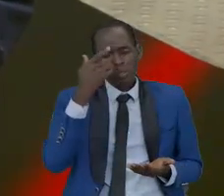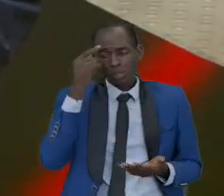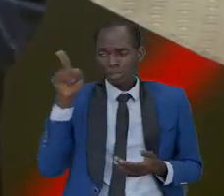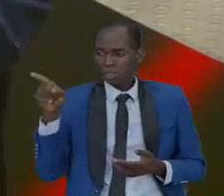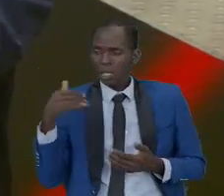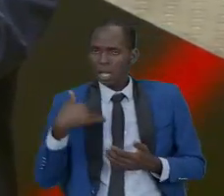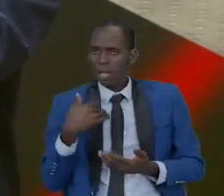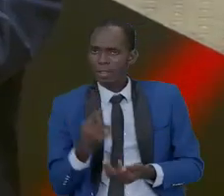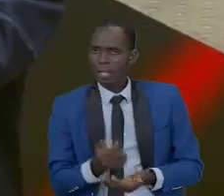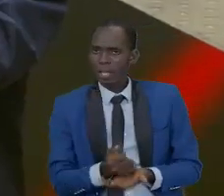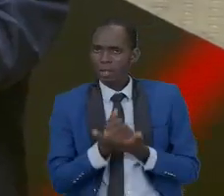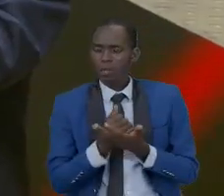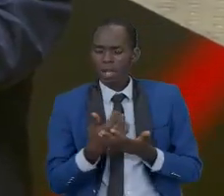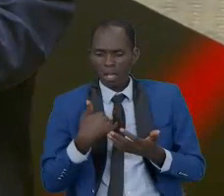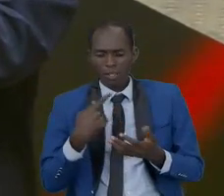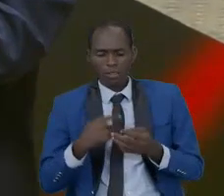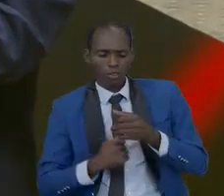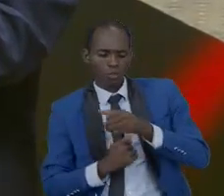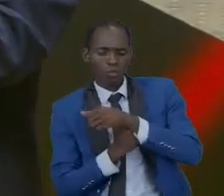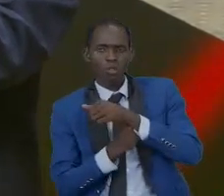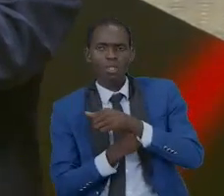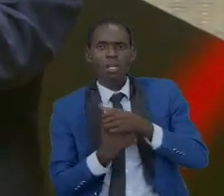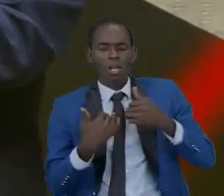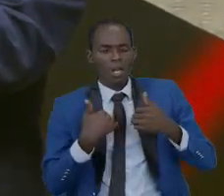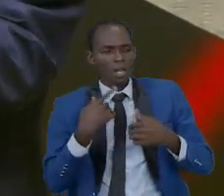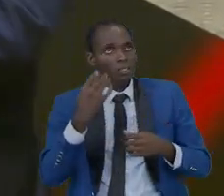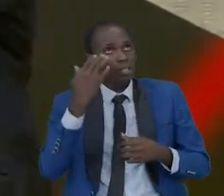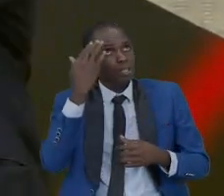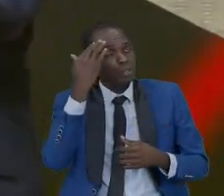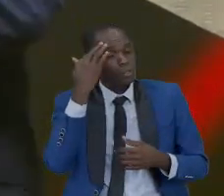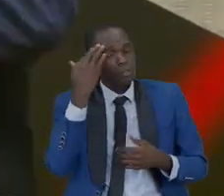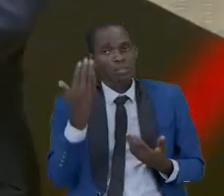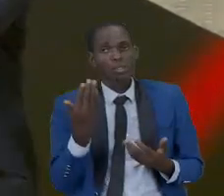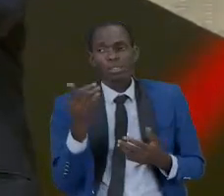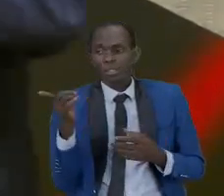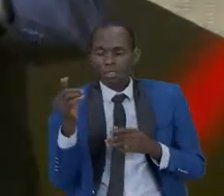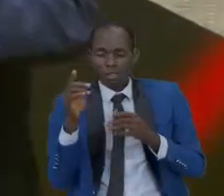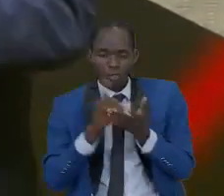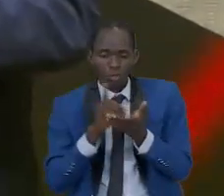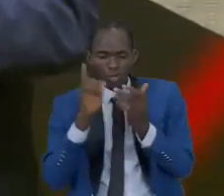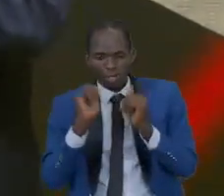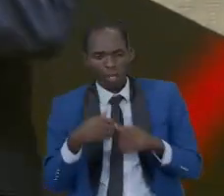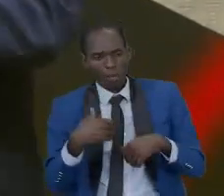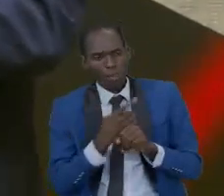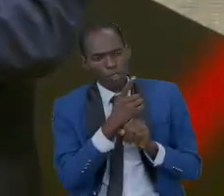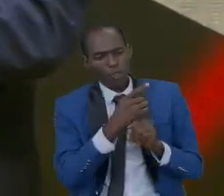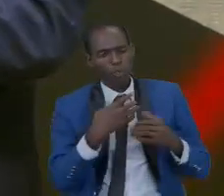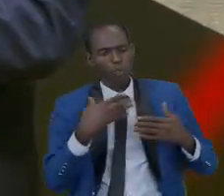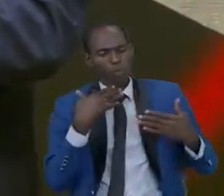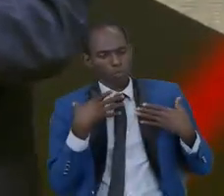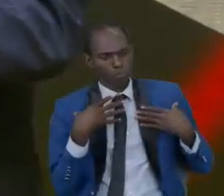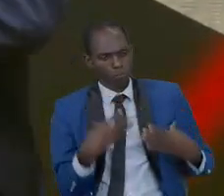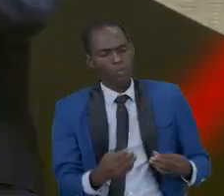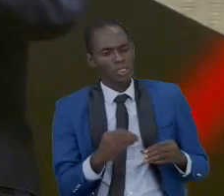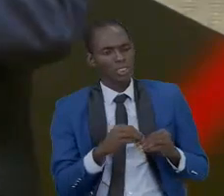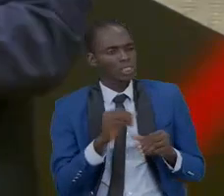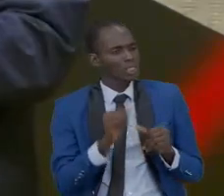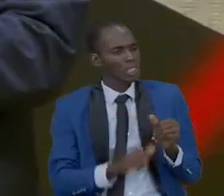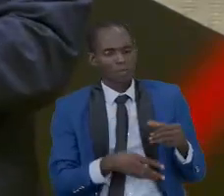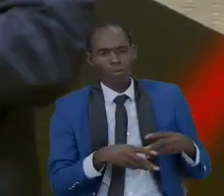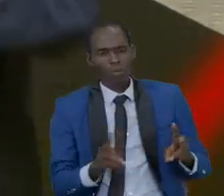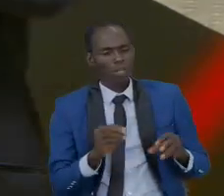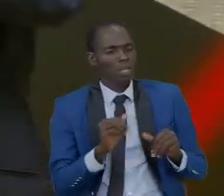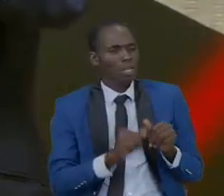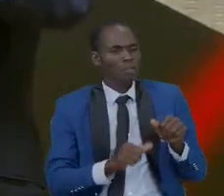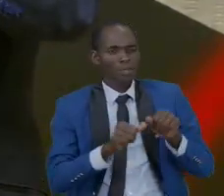help he has a support he has the knowledge he can make you well in every way in every